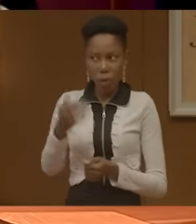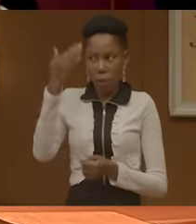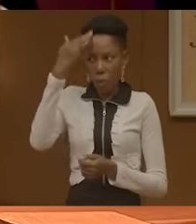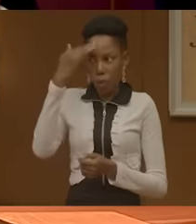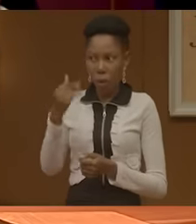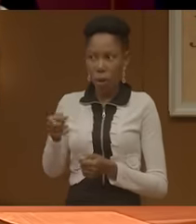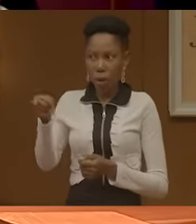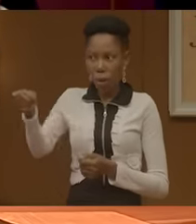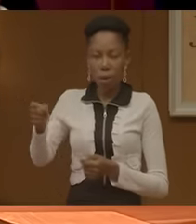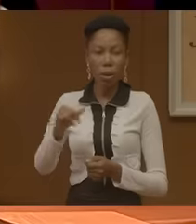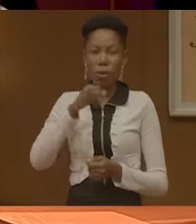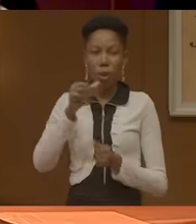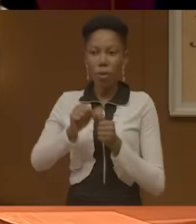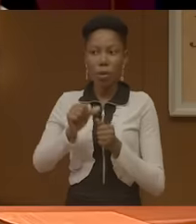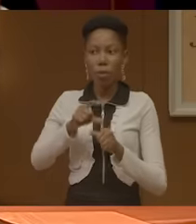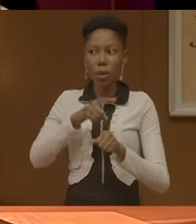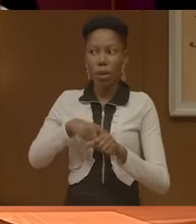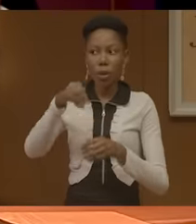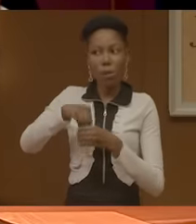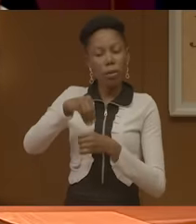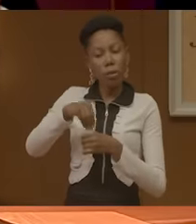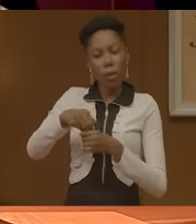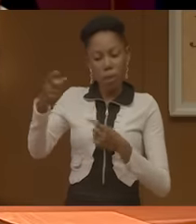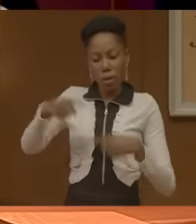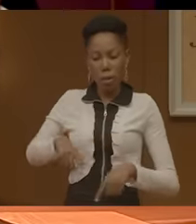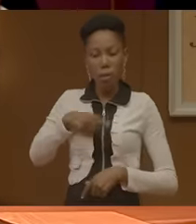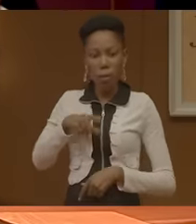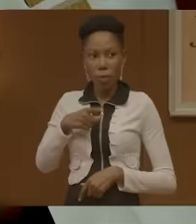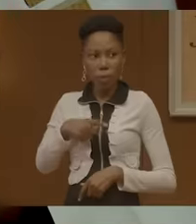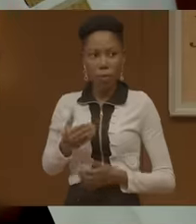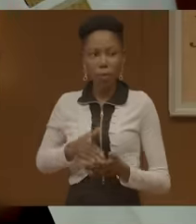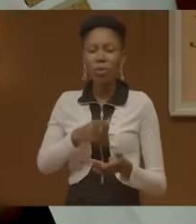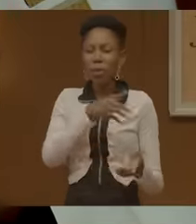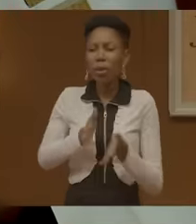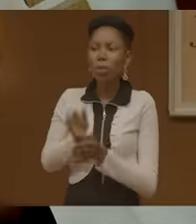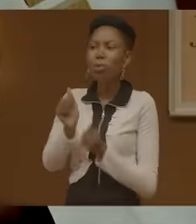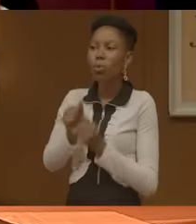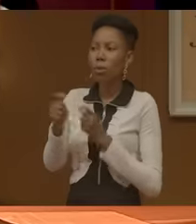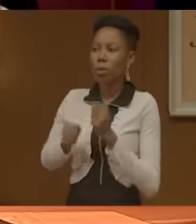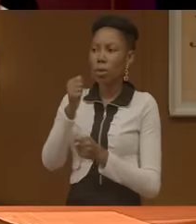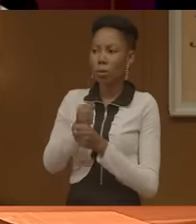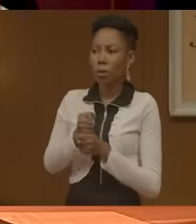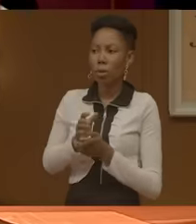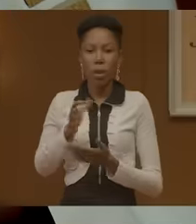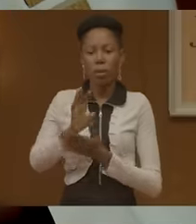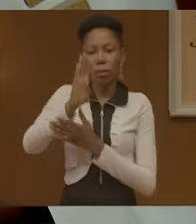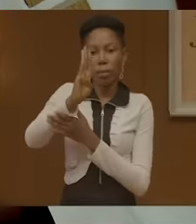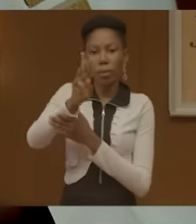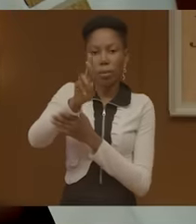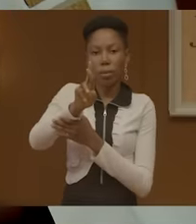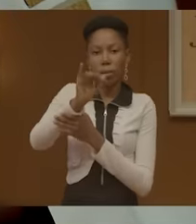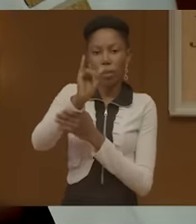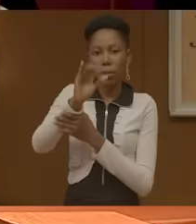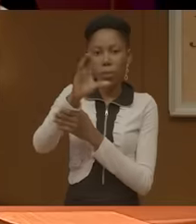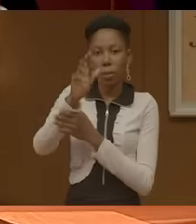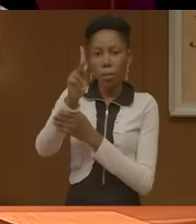to the Lagos again now because I'm doing work up and down. What kind of work do you do? I'm doing bricklayer. Okay.